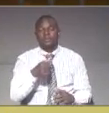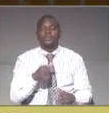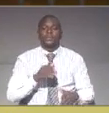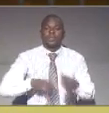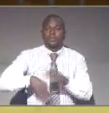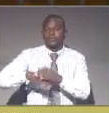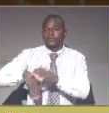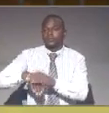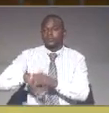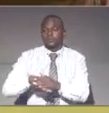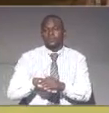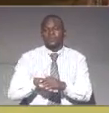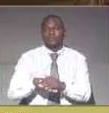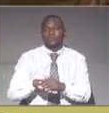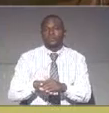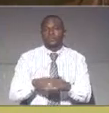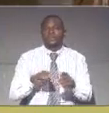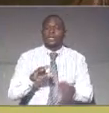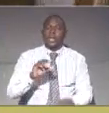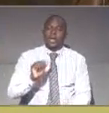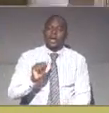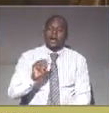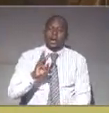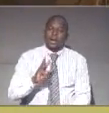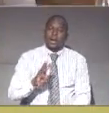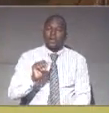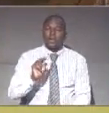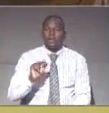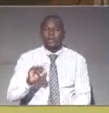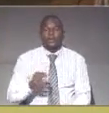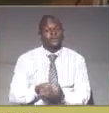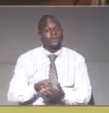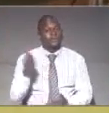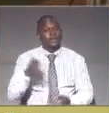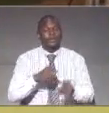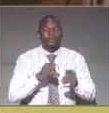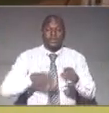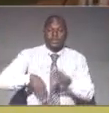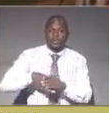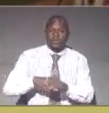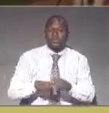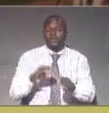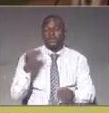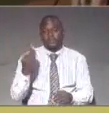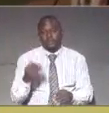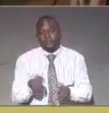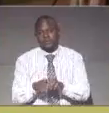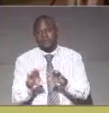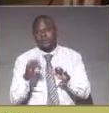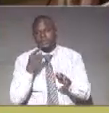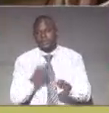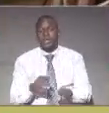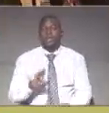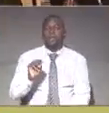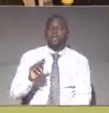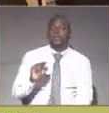engagements. Timothy Awani was named Most Valuable Player of the Season and the Fans Player of the Year.